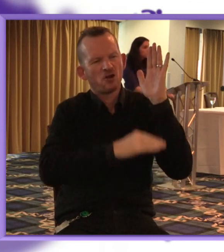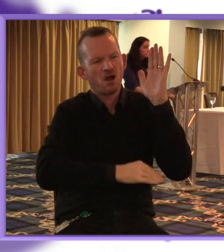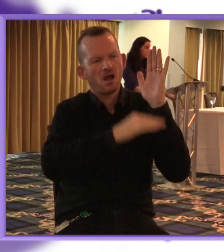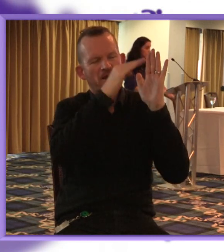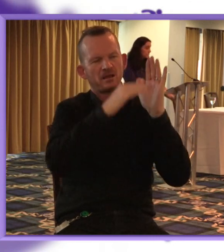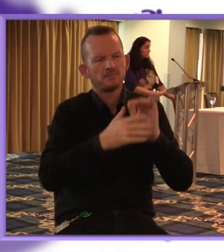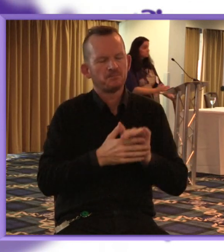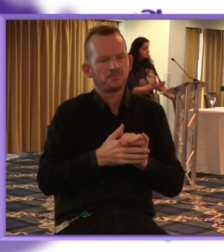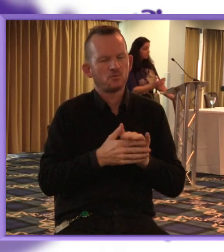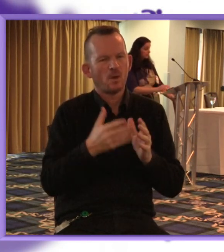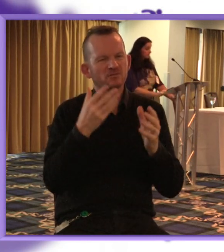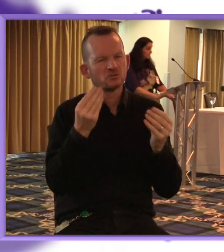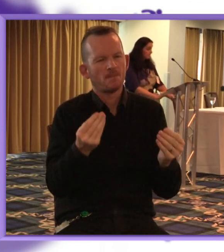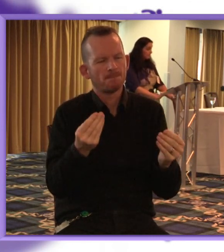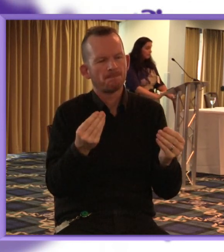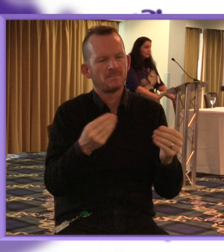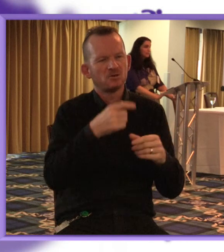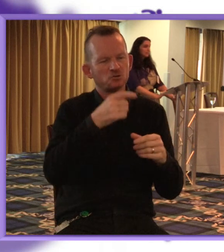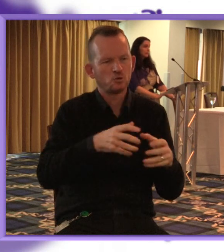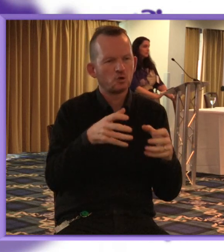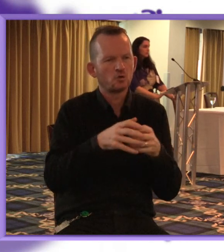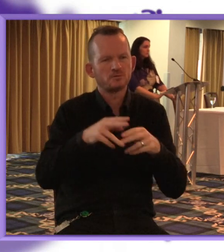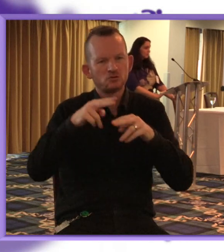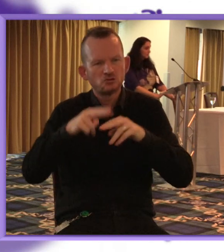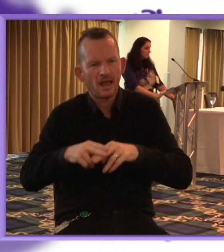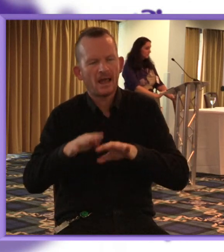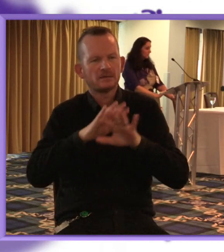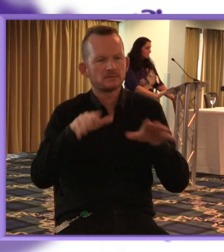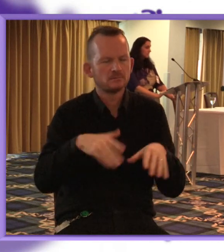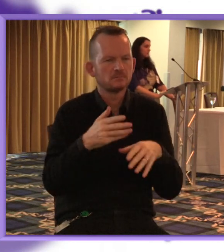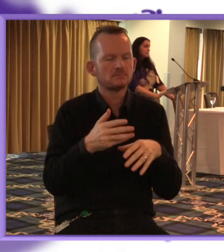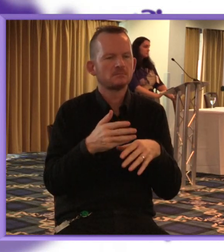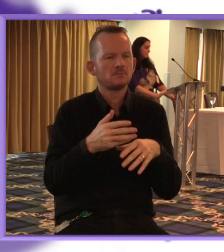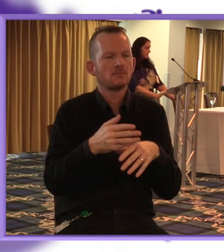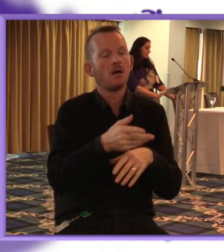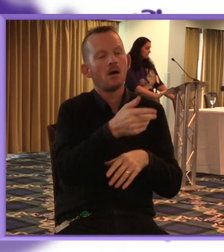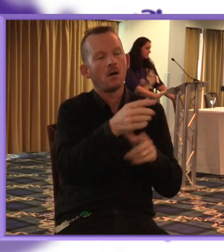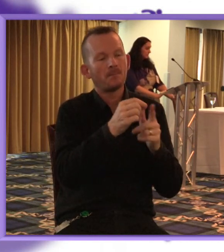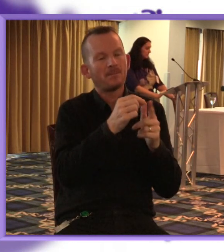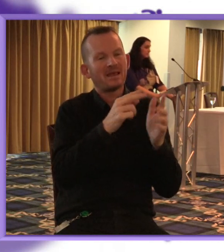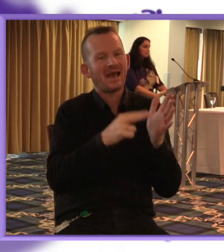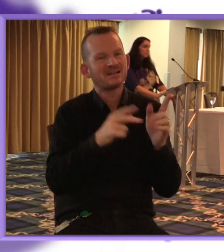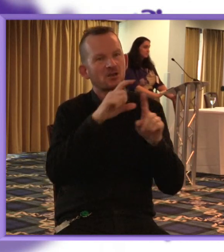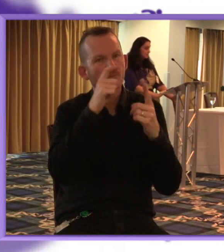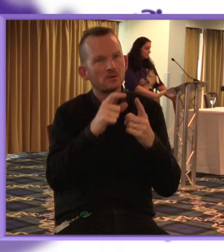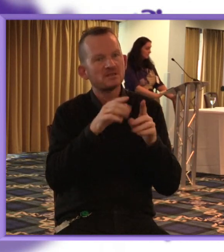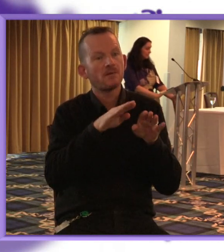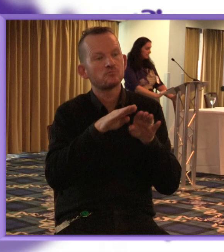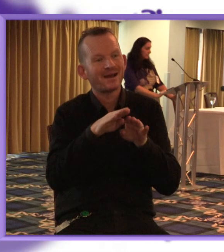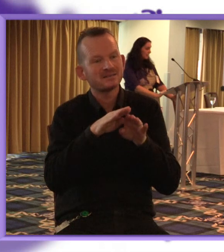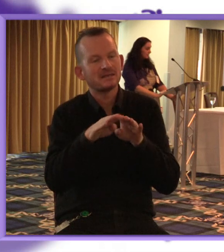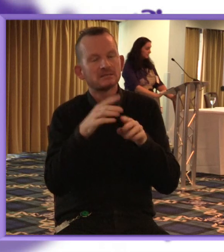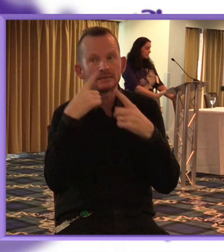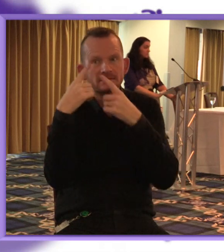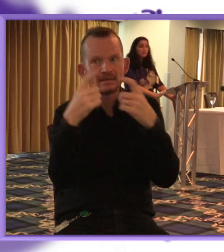workforce boards, steering groups, chairs. I think the Psychological Professions Network is a community of practice that seeks to bring people